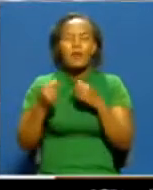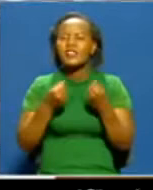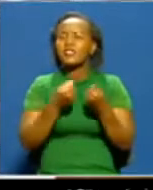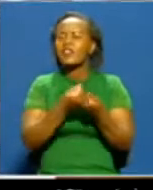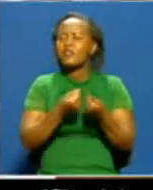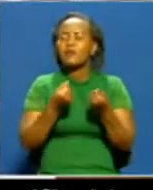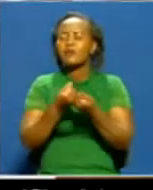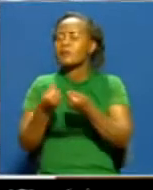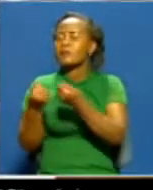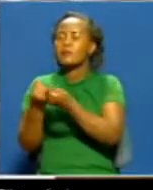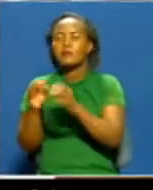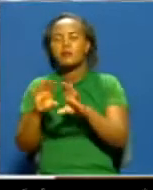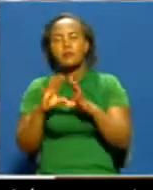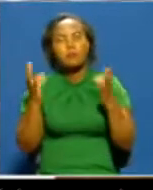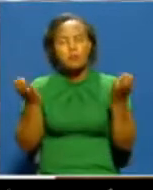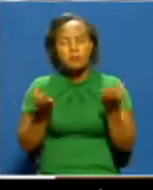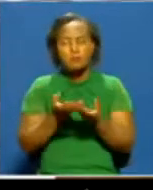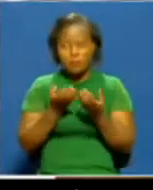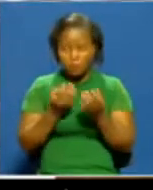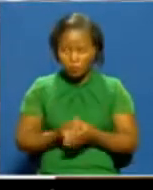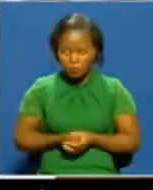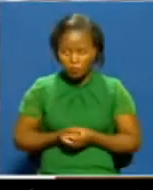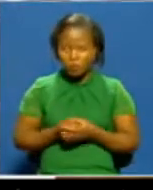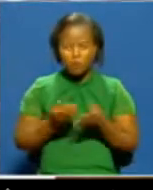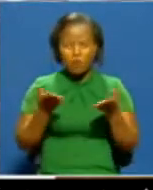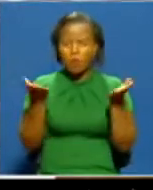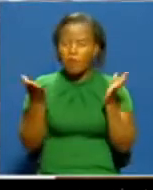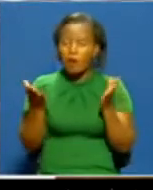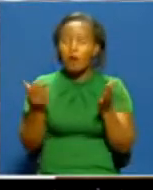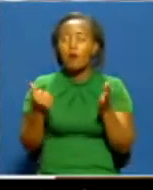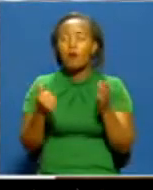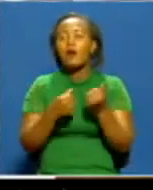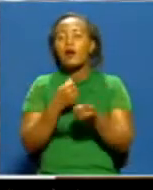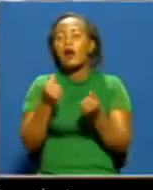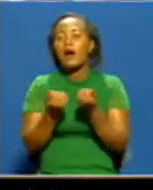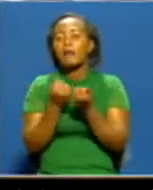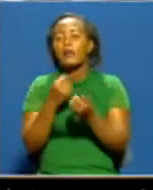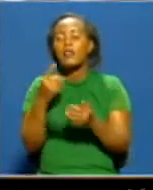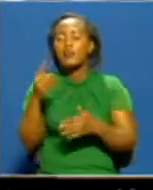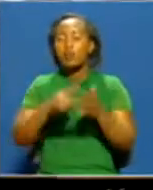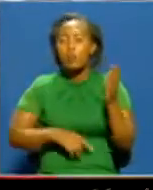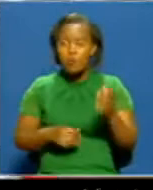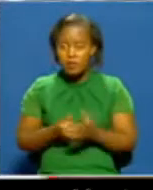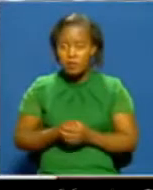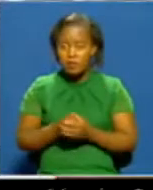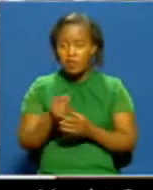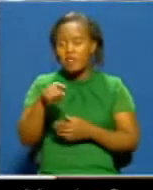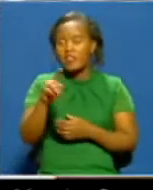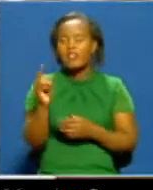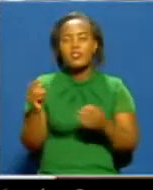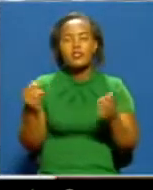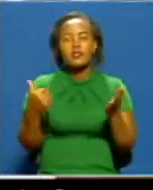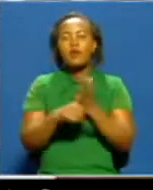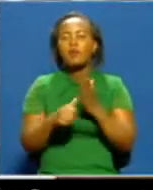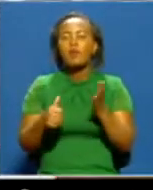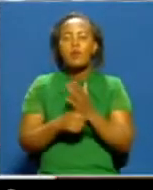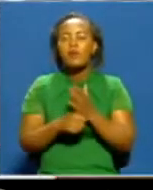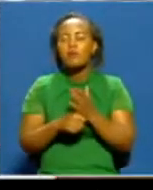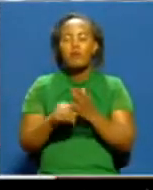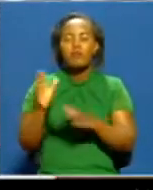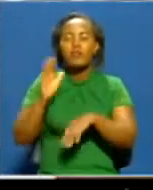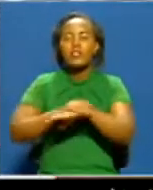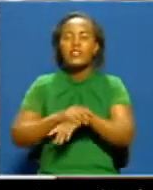world? I think what is slowly happening is that the supply constraints are easing a little bit, you know, because a lot